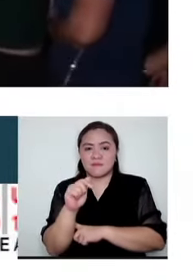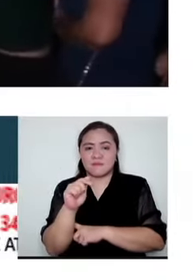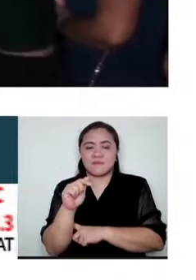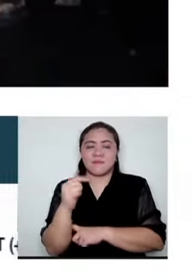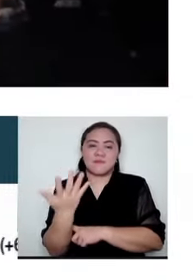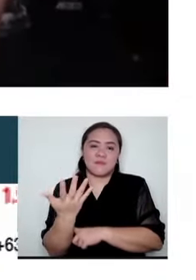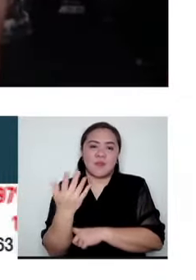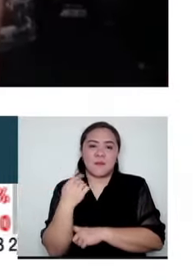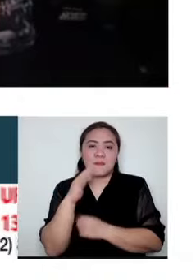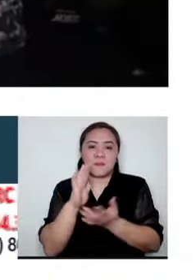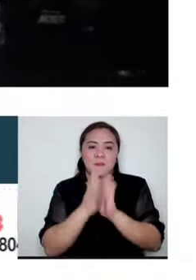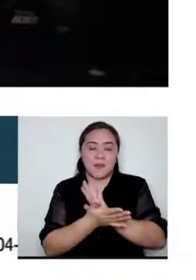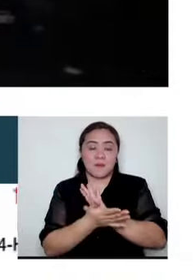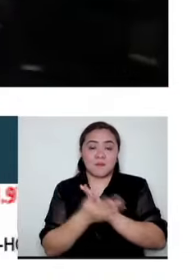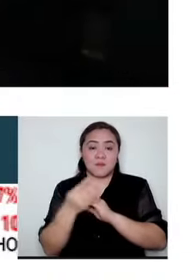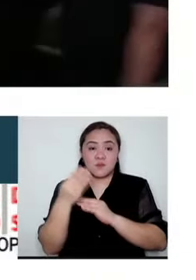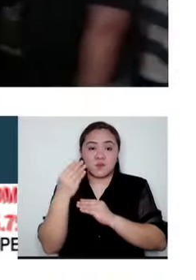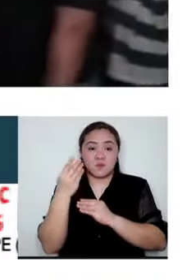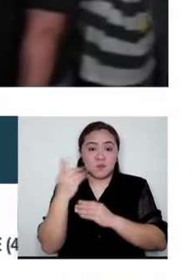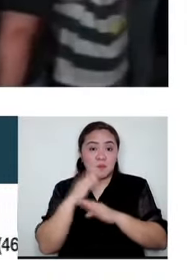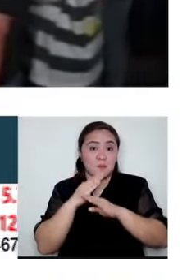this is not a prevailing situation.